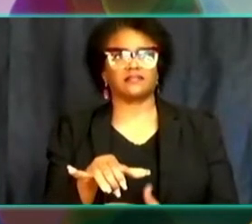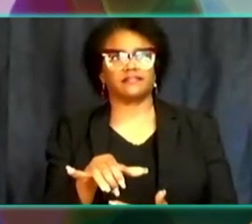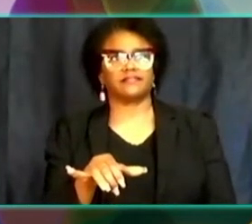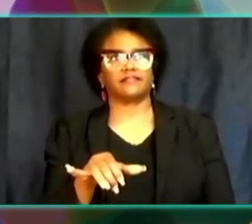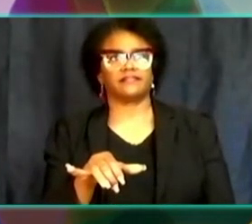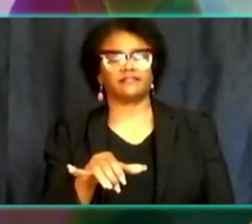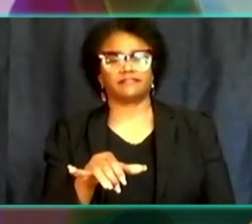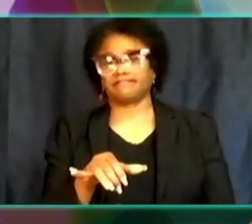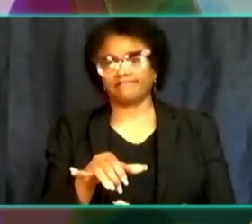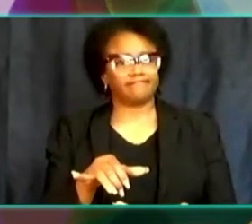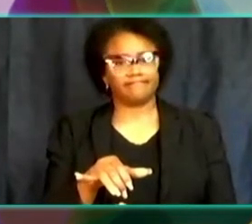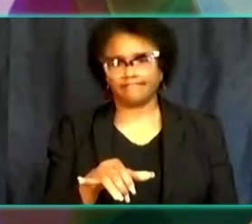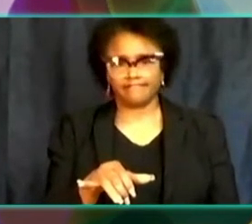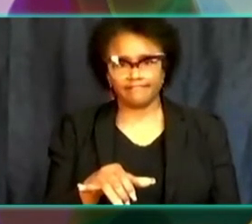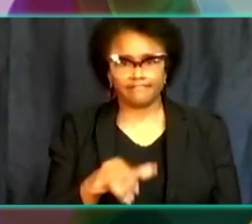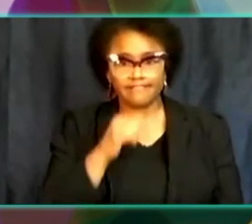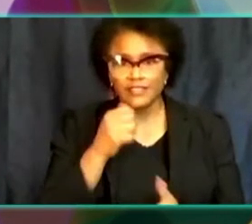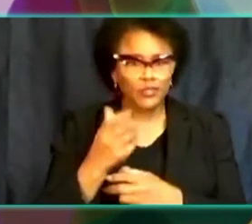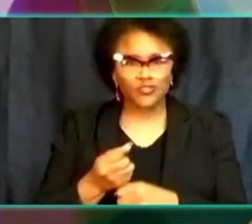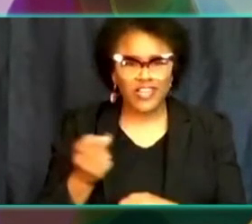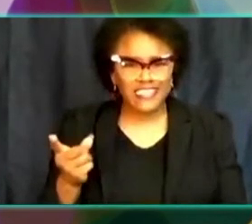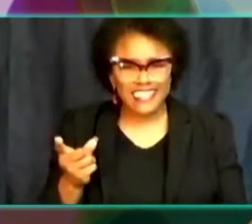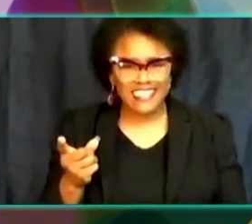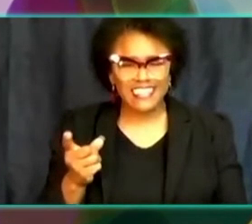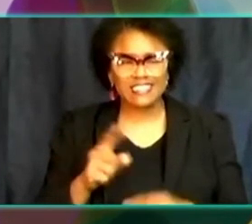like I said, I distrust it, but